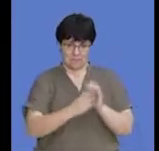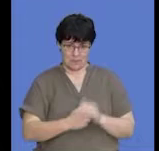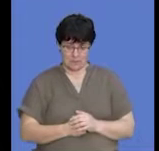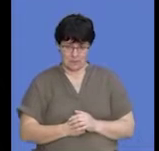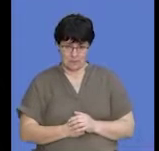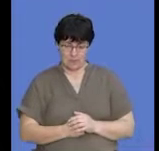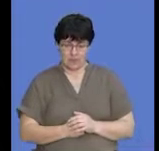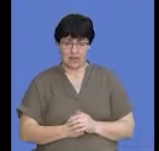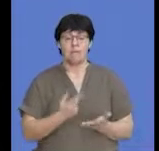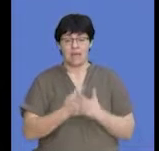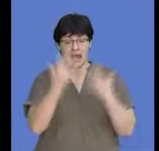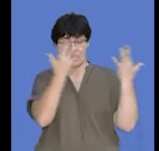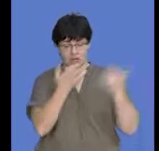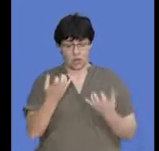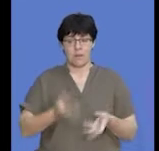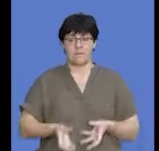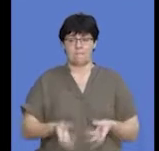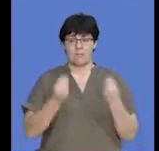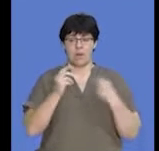this calculation, I get